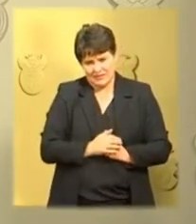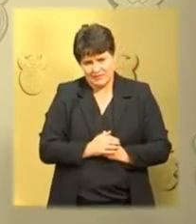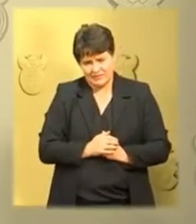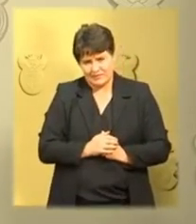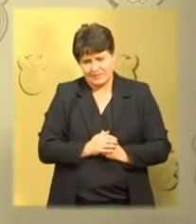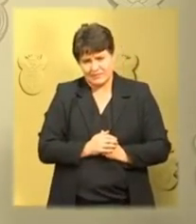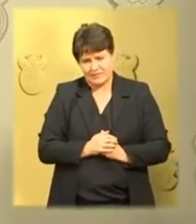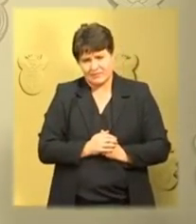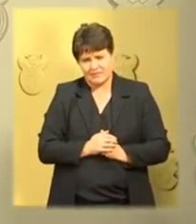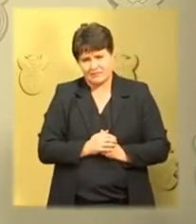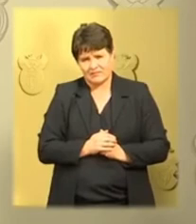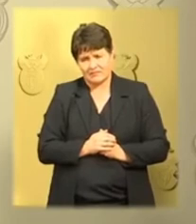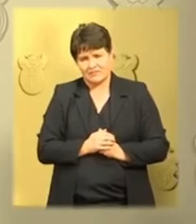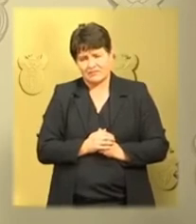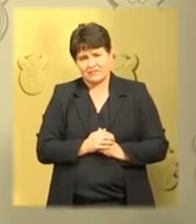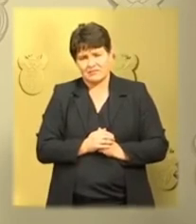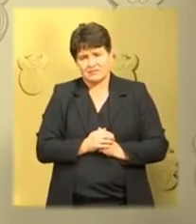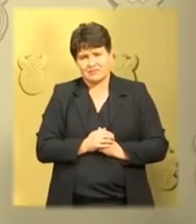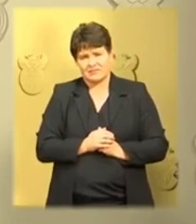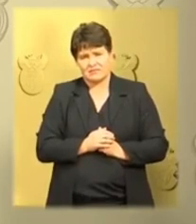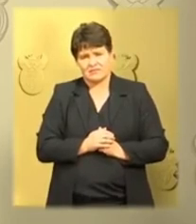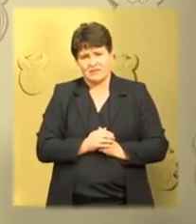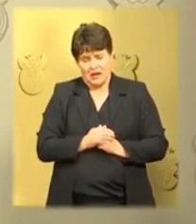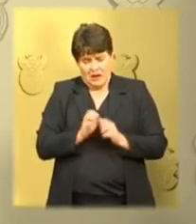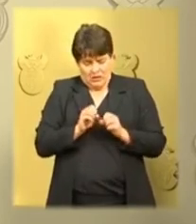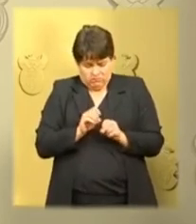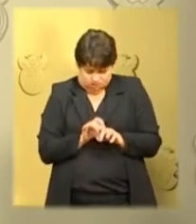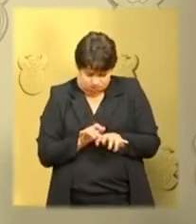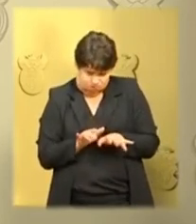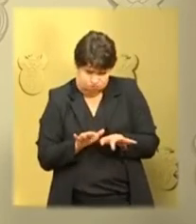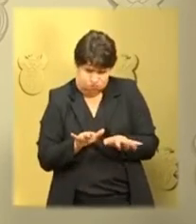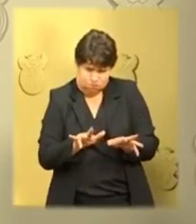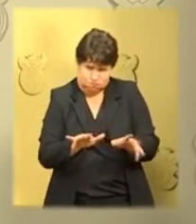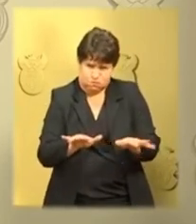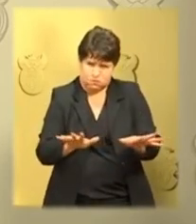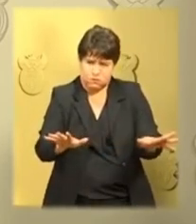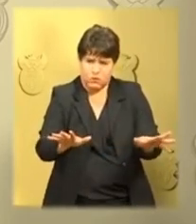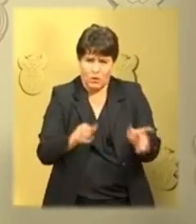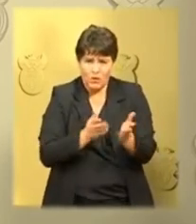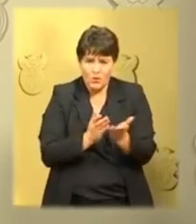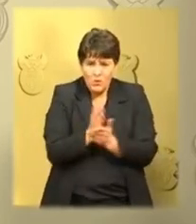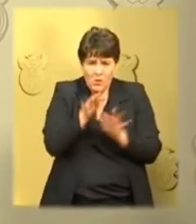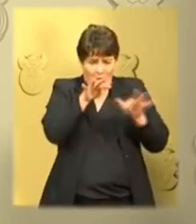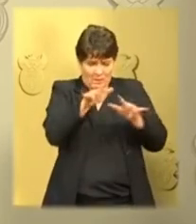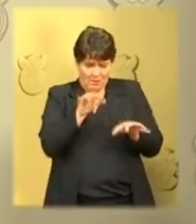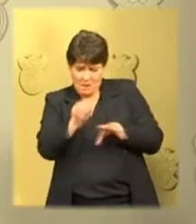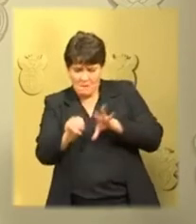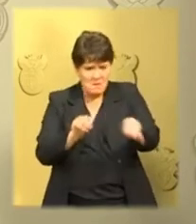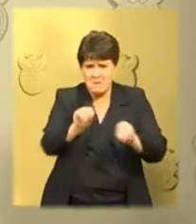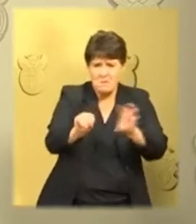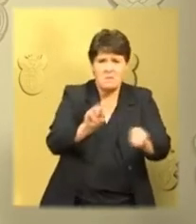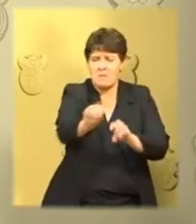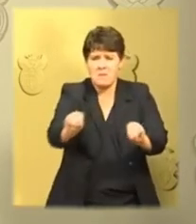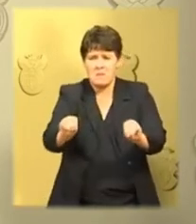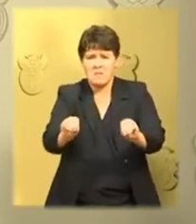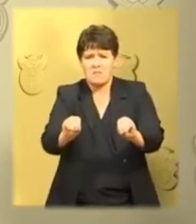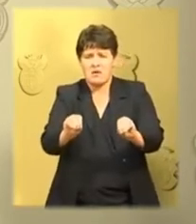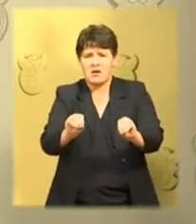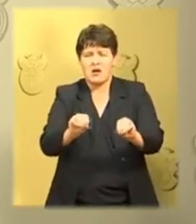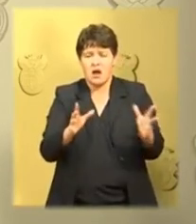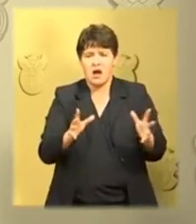Because the coronavirus can spread so rapidly through a population, it can overwhelm even